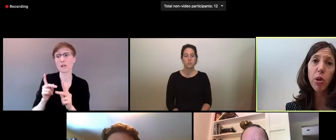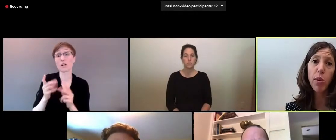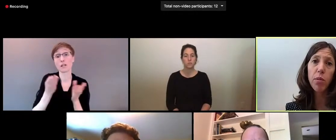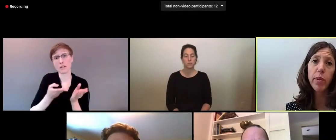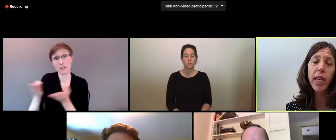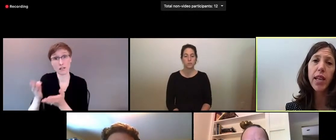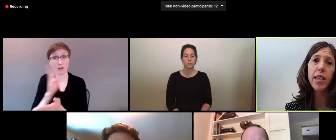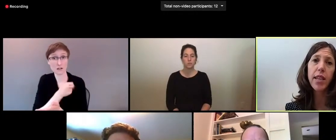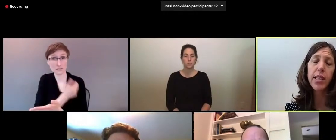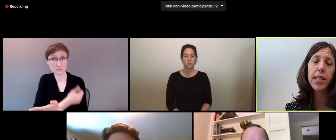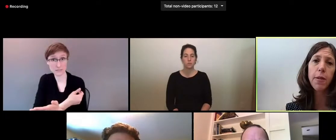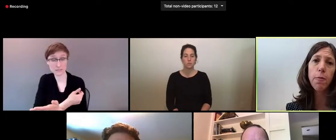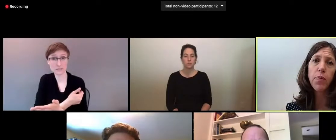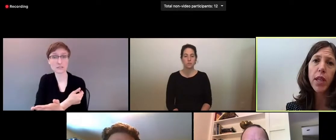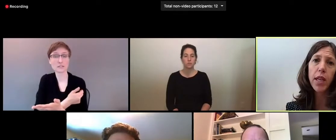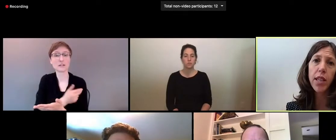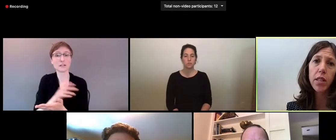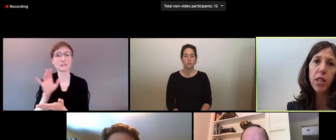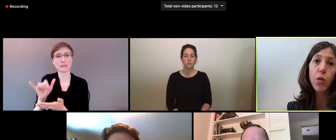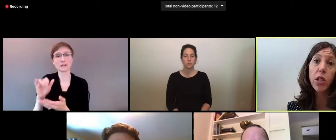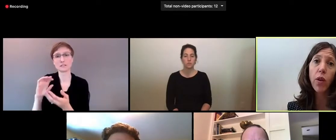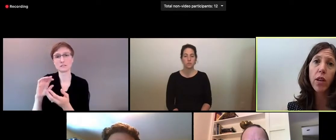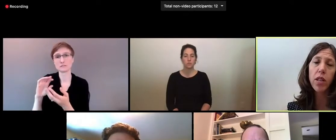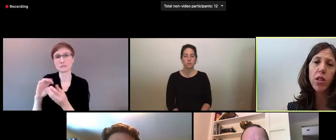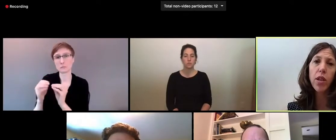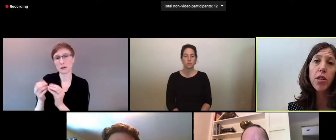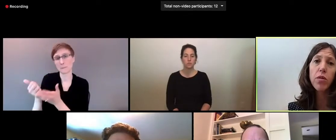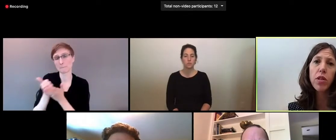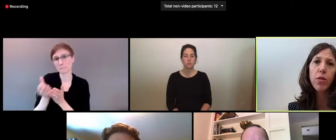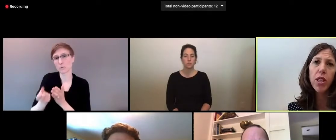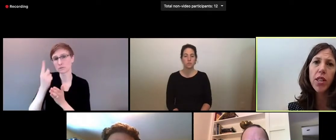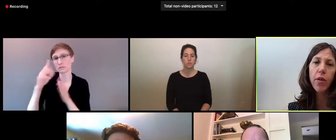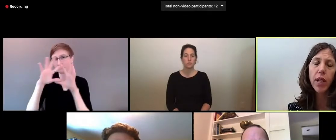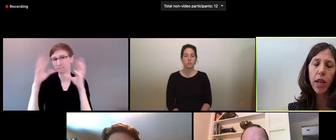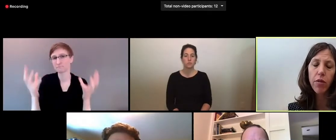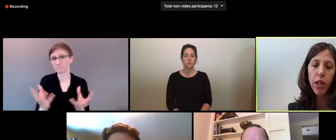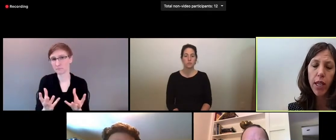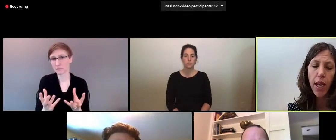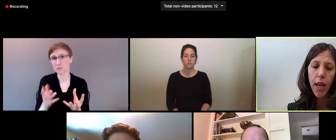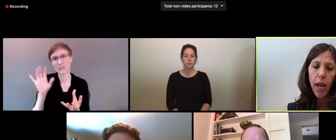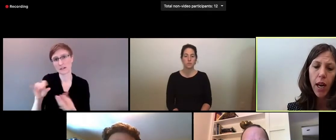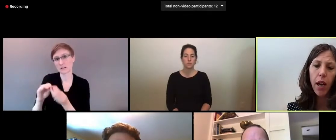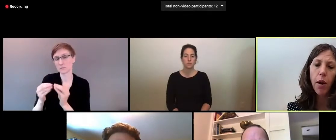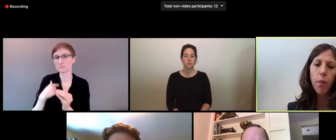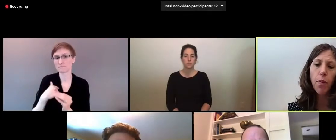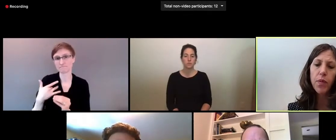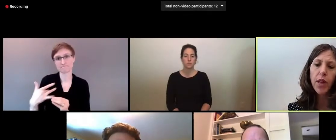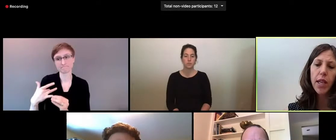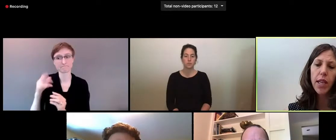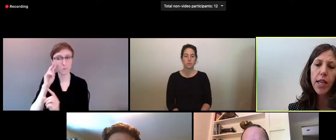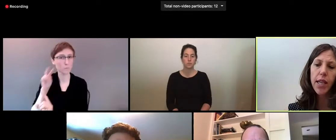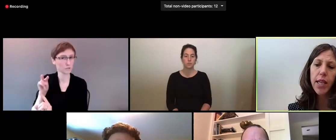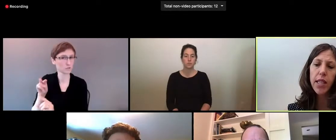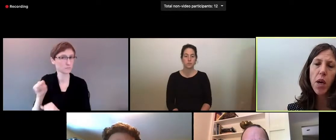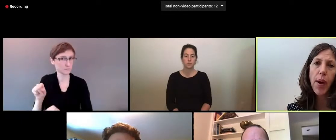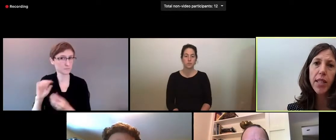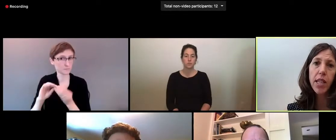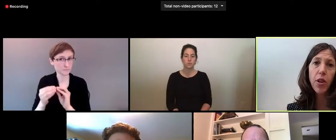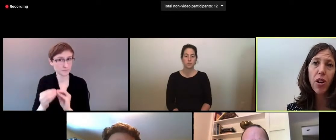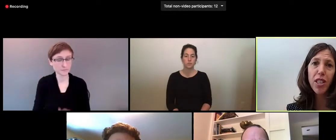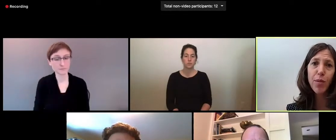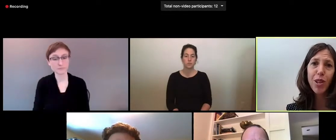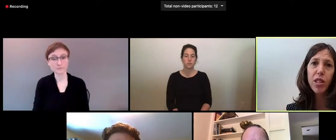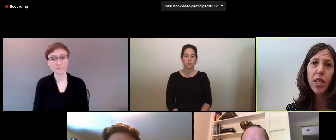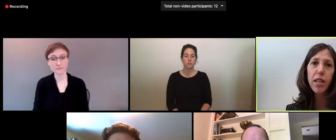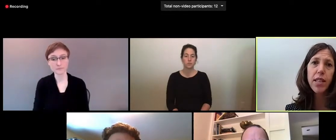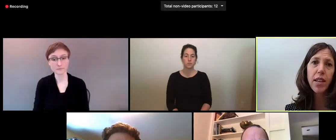pretty stable probably and tells us what's going on. So I do watch that one carefully. It is the capacity